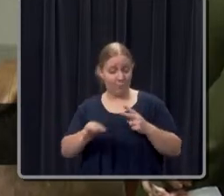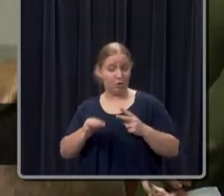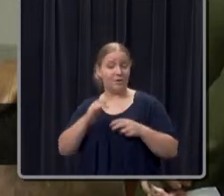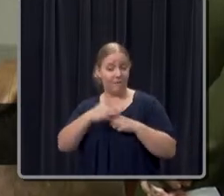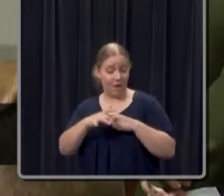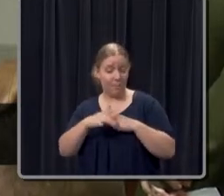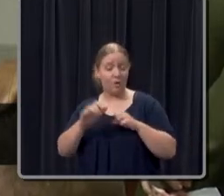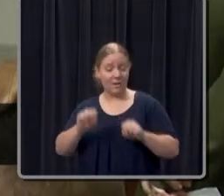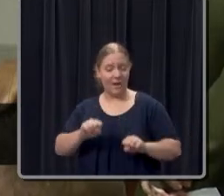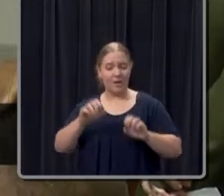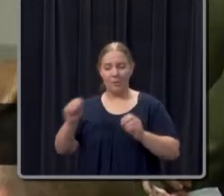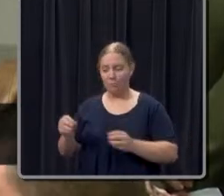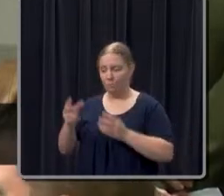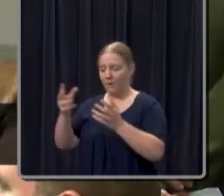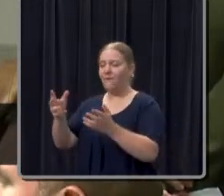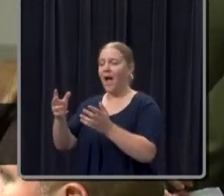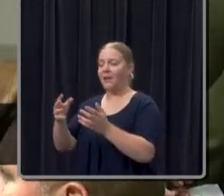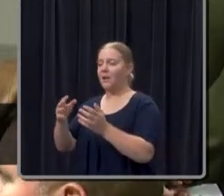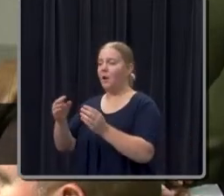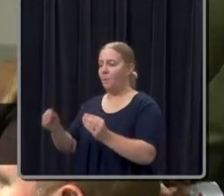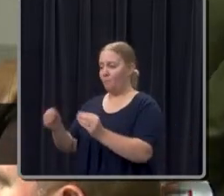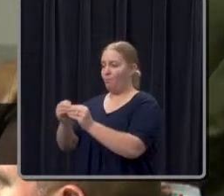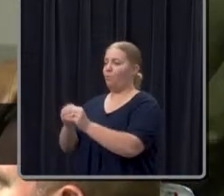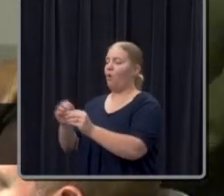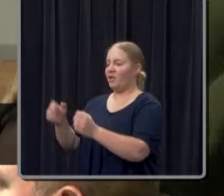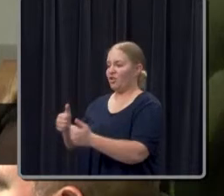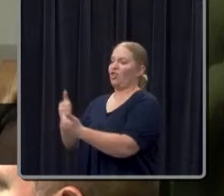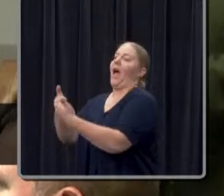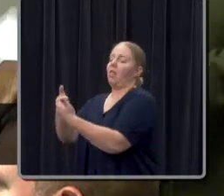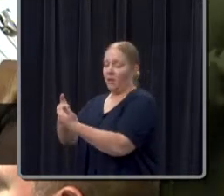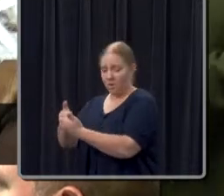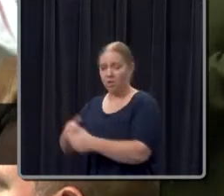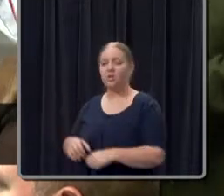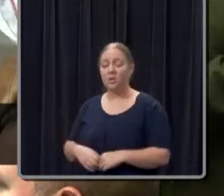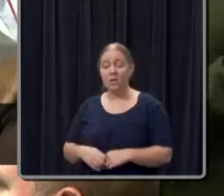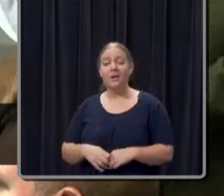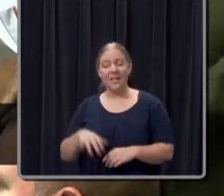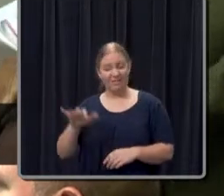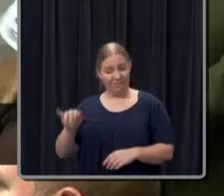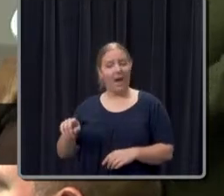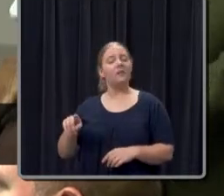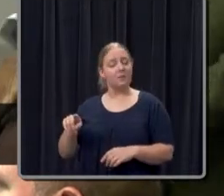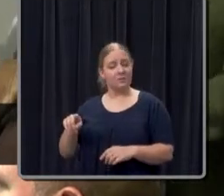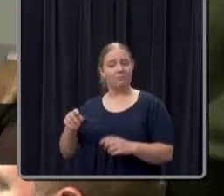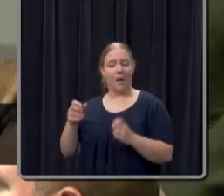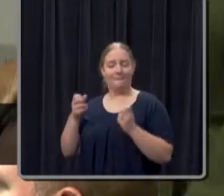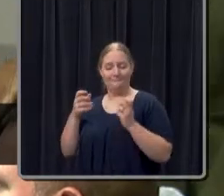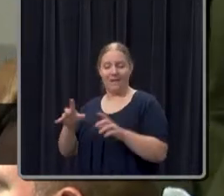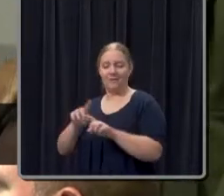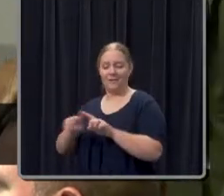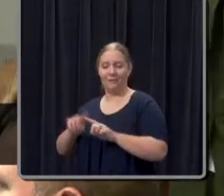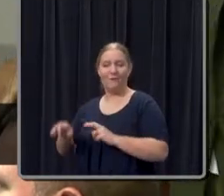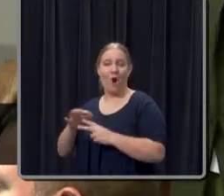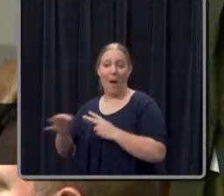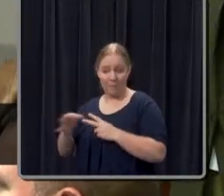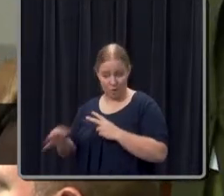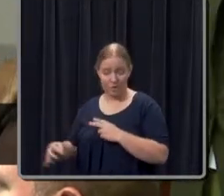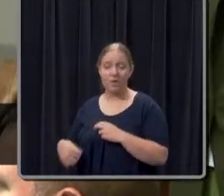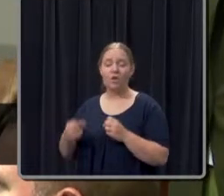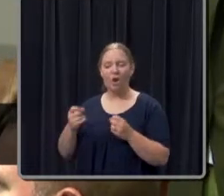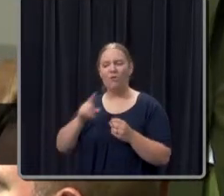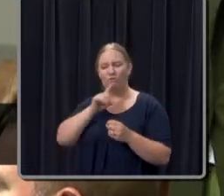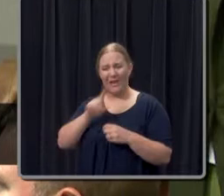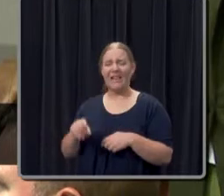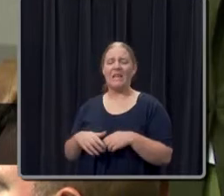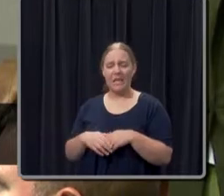they can provide that enrichment, provide that challenge to a student. And that can look just so many, many different ways. So it really